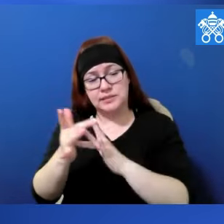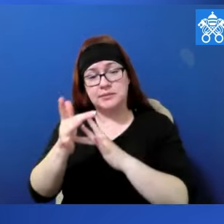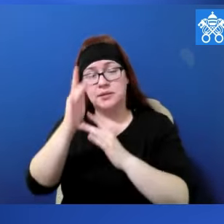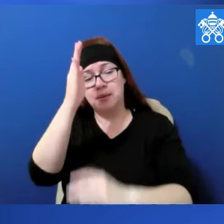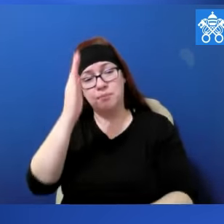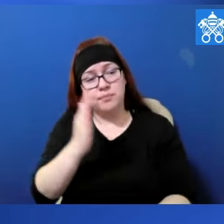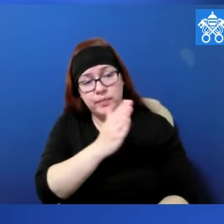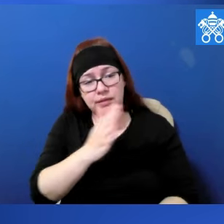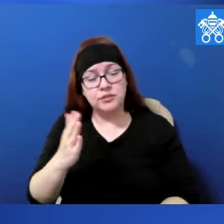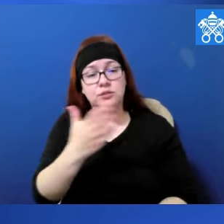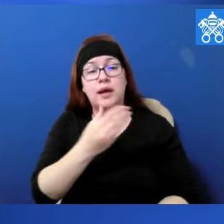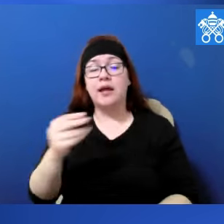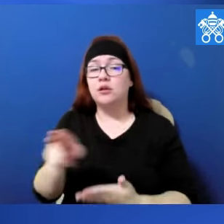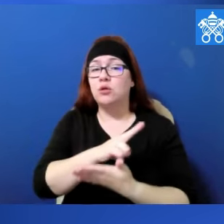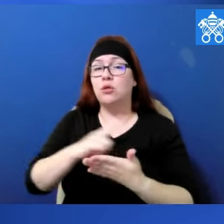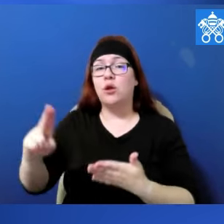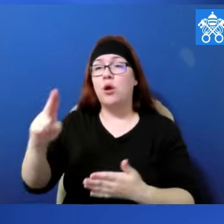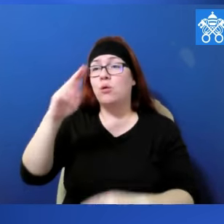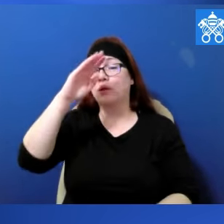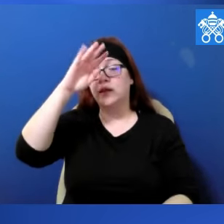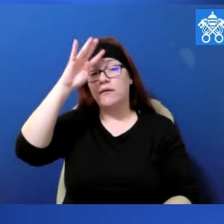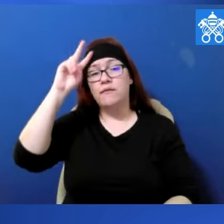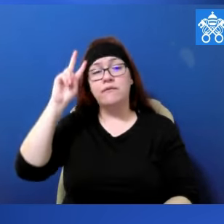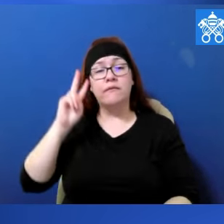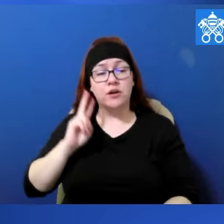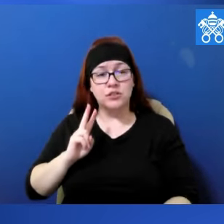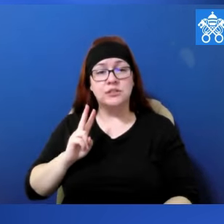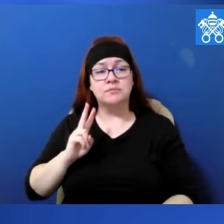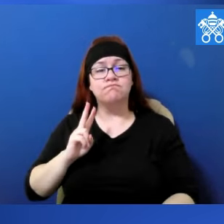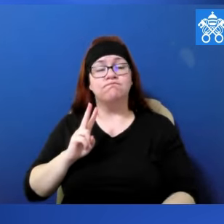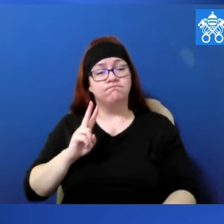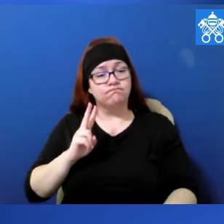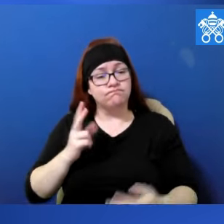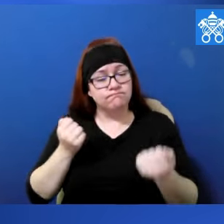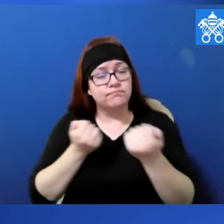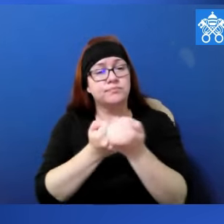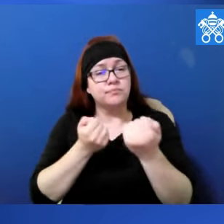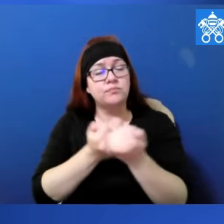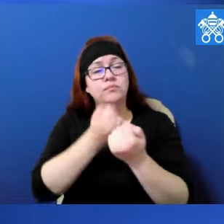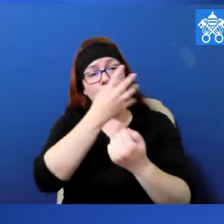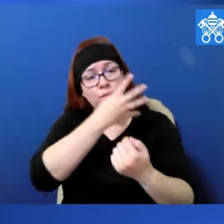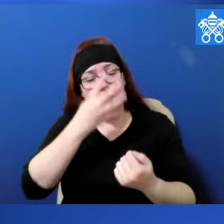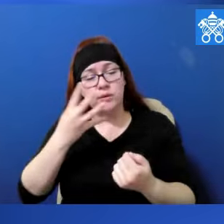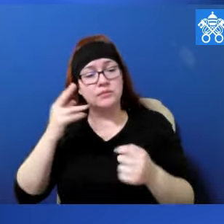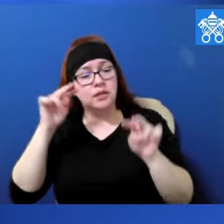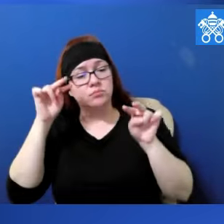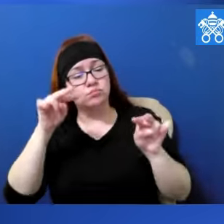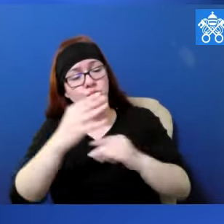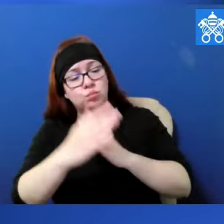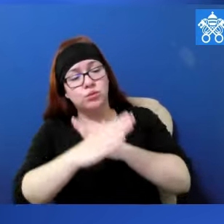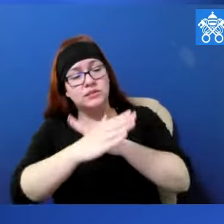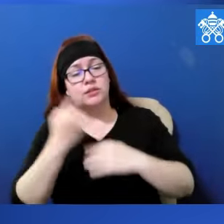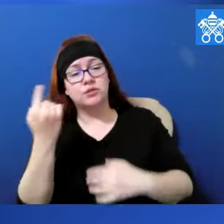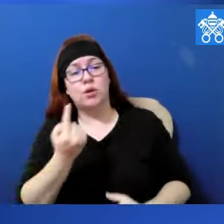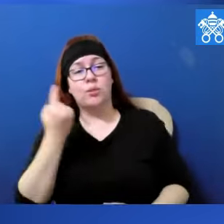Jesus bless you, and may the Holy Virgin, Consolation of Migrants, watch over you. Thank you very